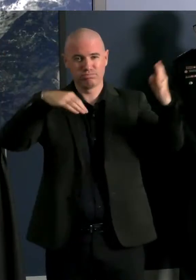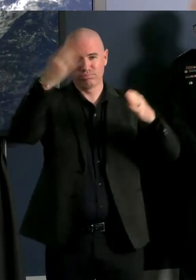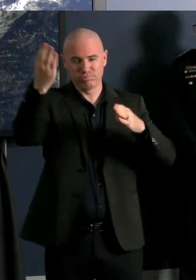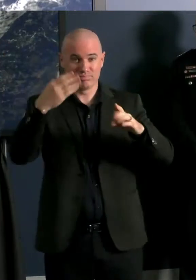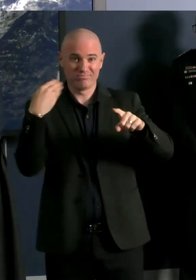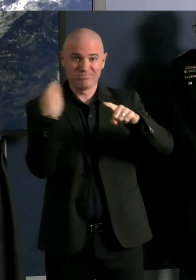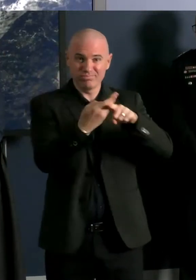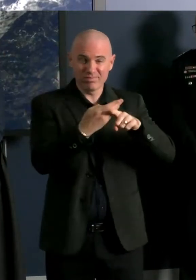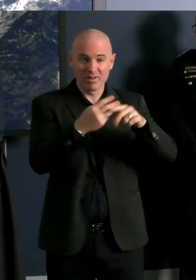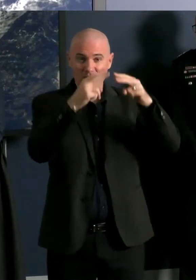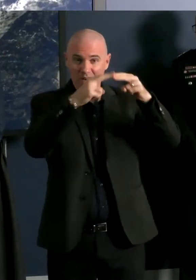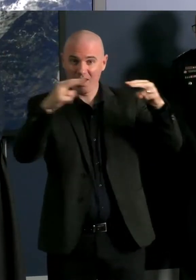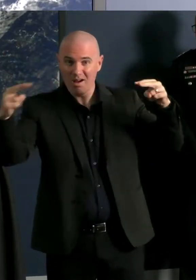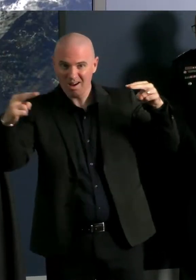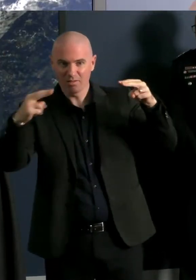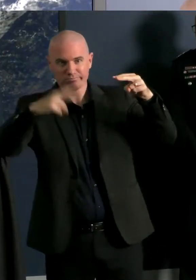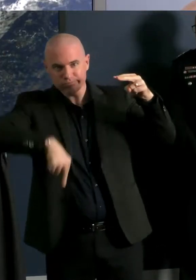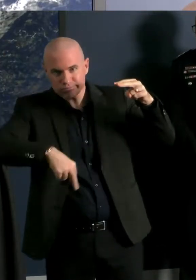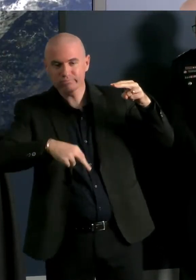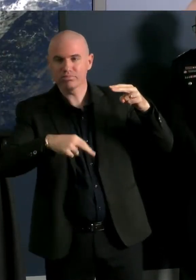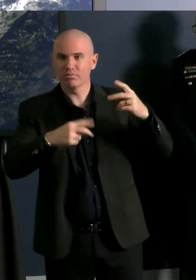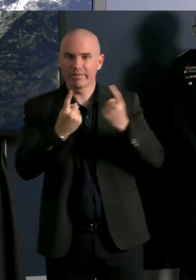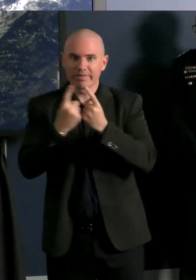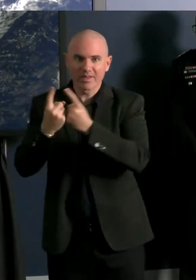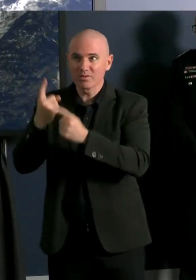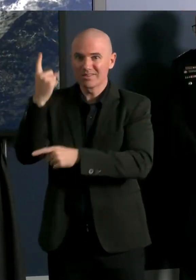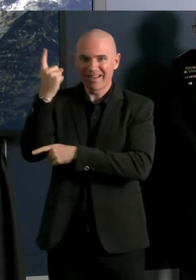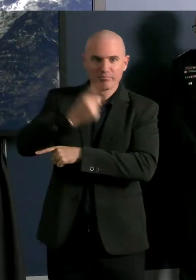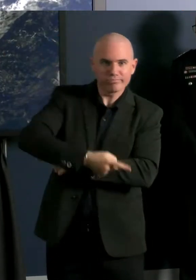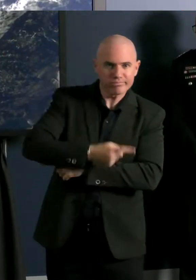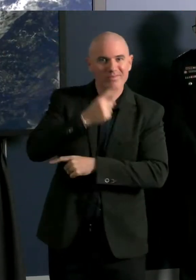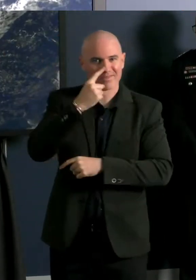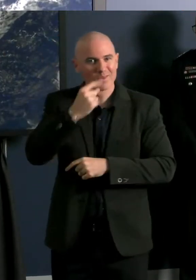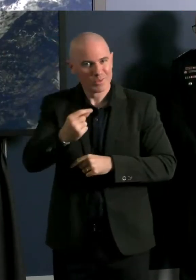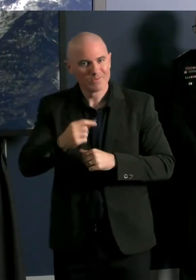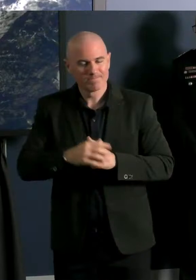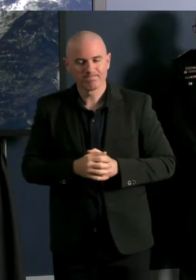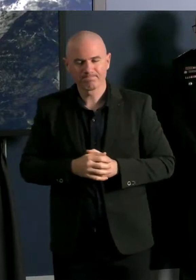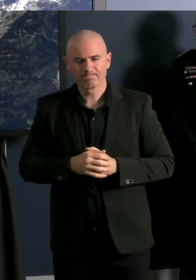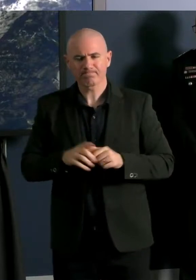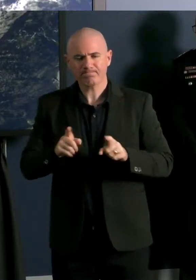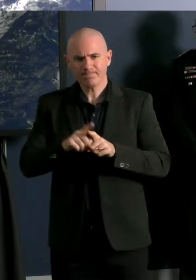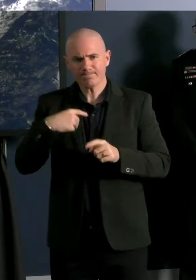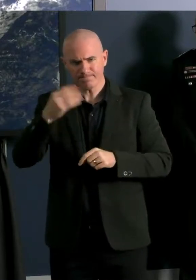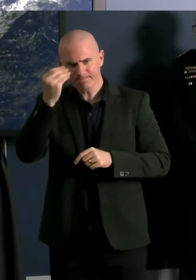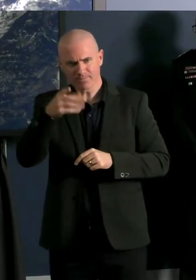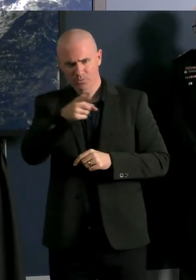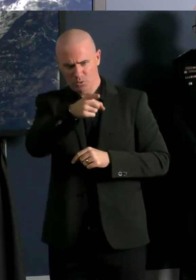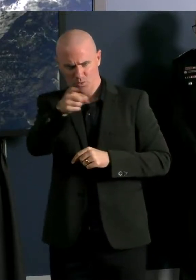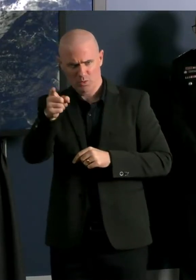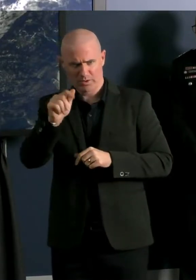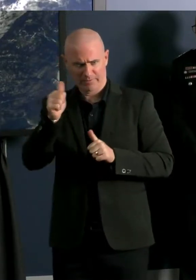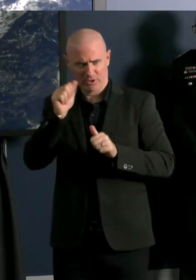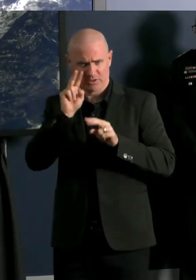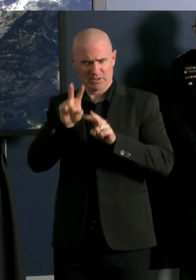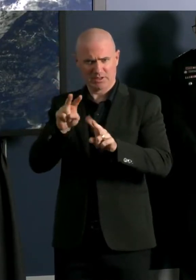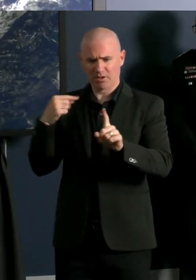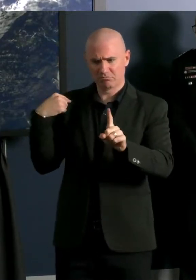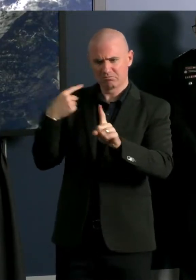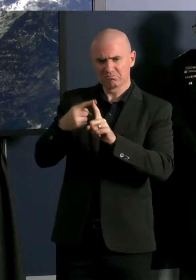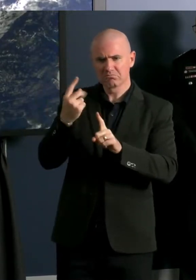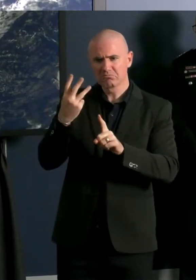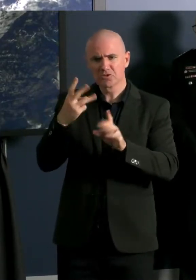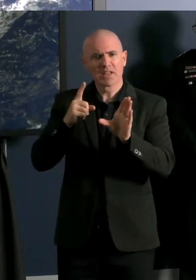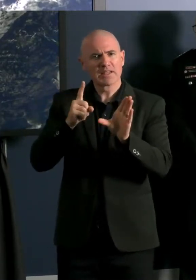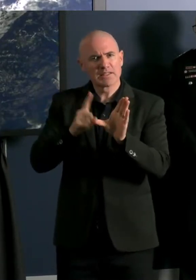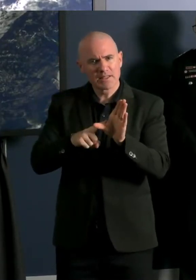power lines. I do also want to talk about some changes that residents will have seen in their communities over recent years, and that has been